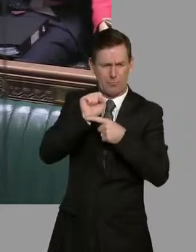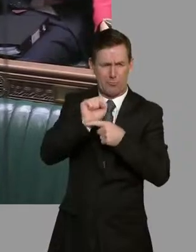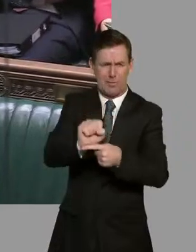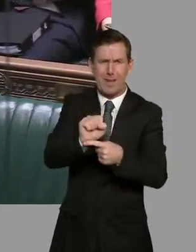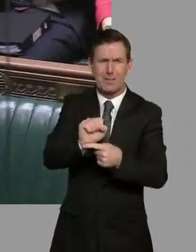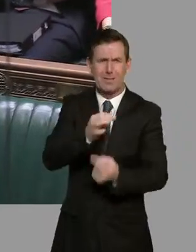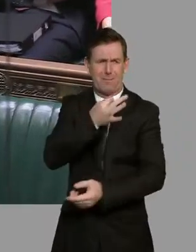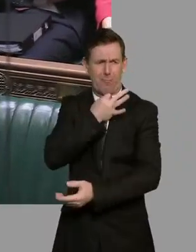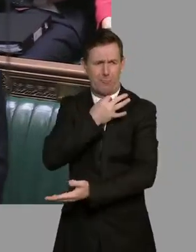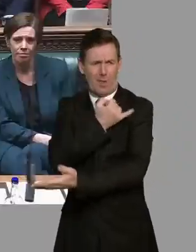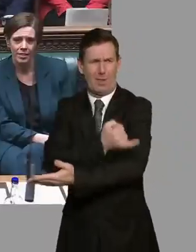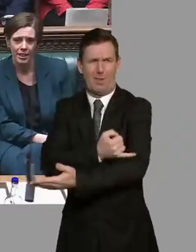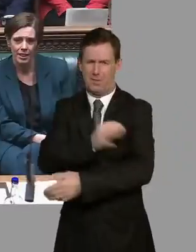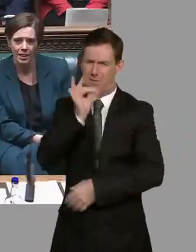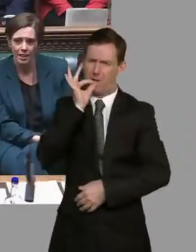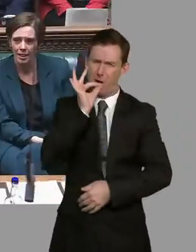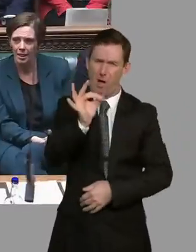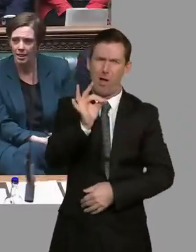her wrecking amendment.